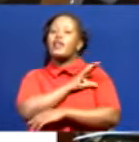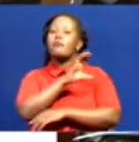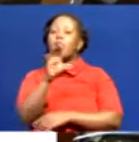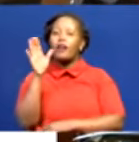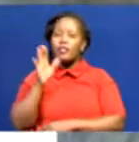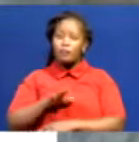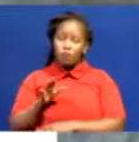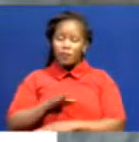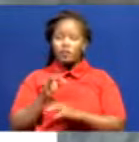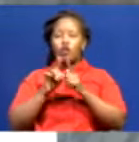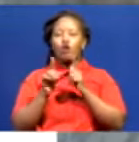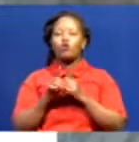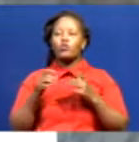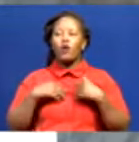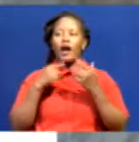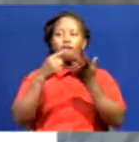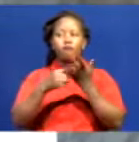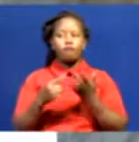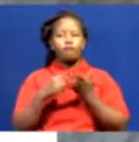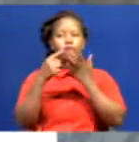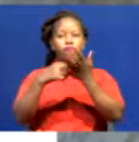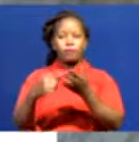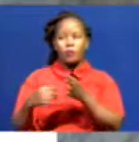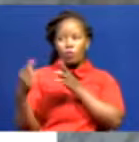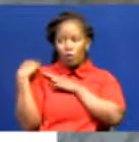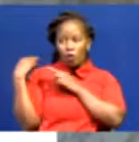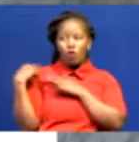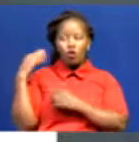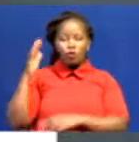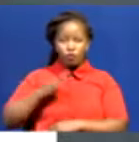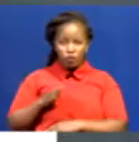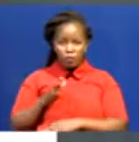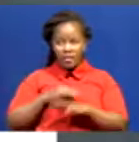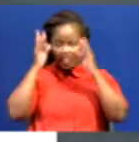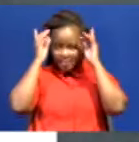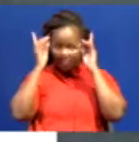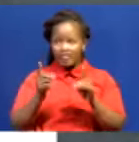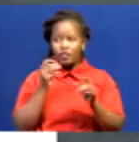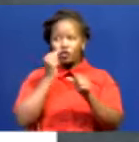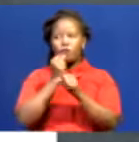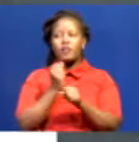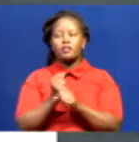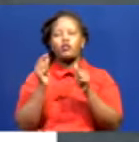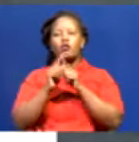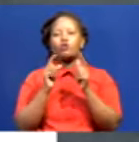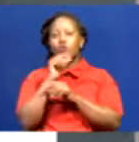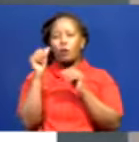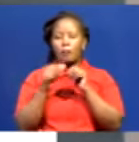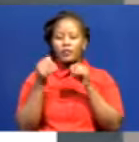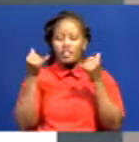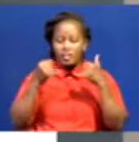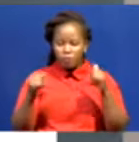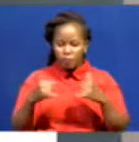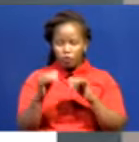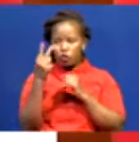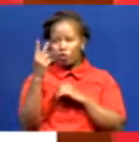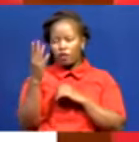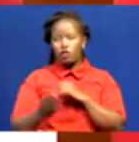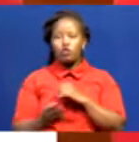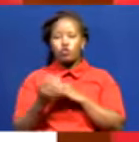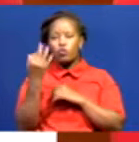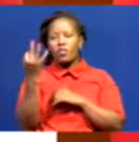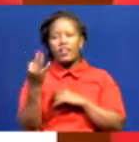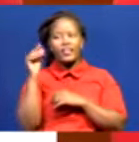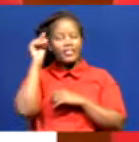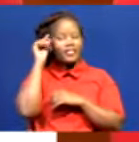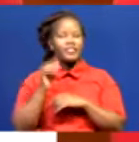fostering dialogue on the role of women in decision-making amid calls for the actualization of the two-thirds gender clause as envisaged